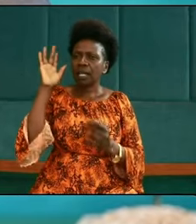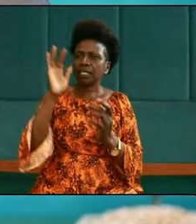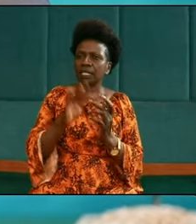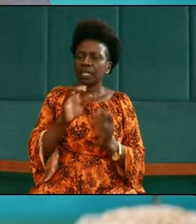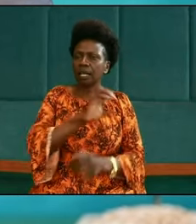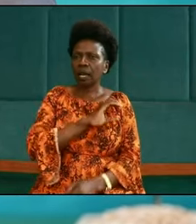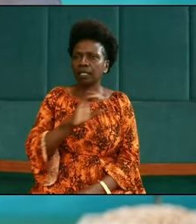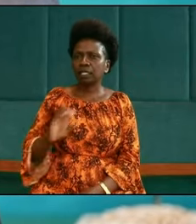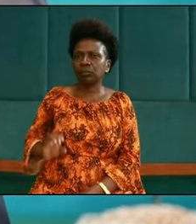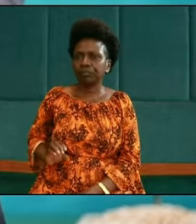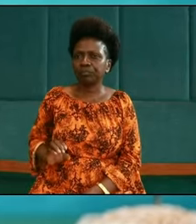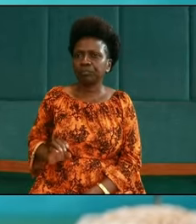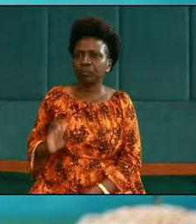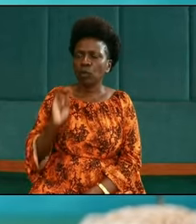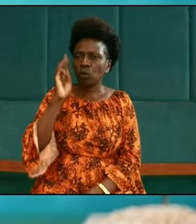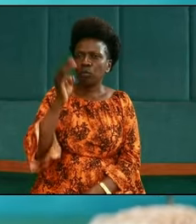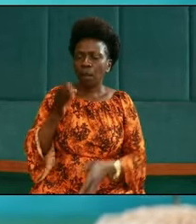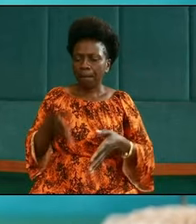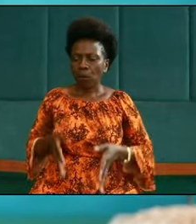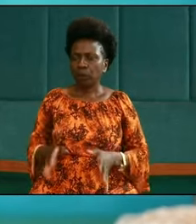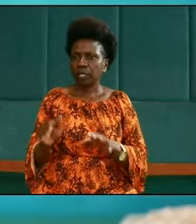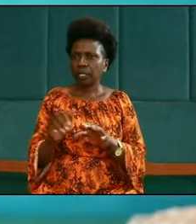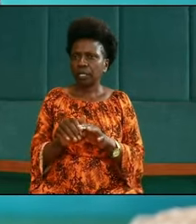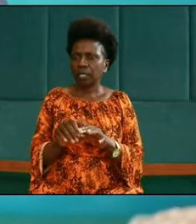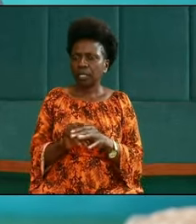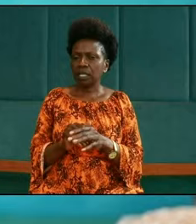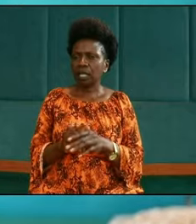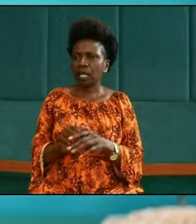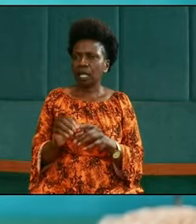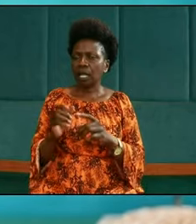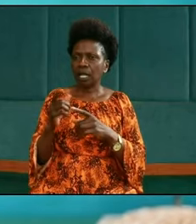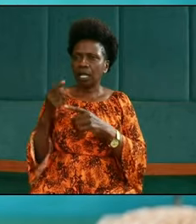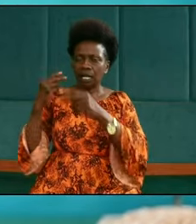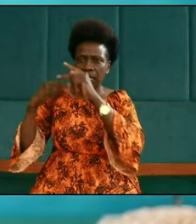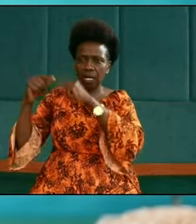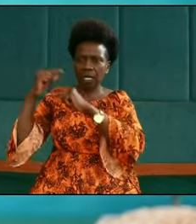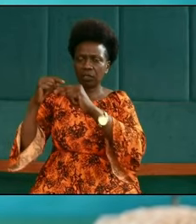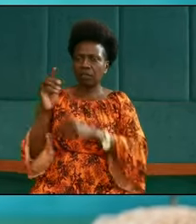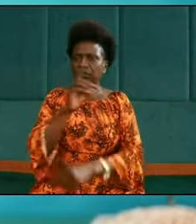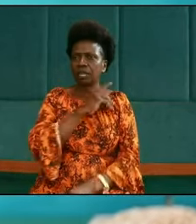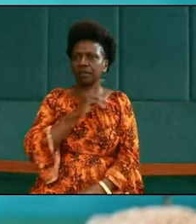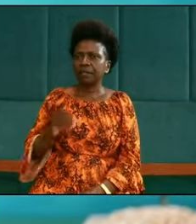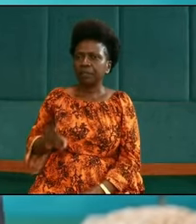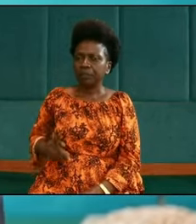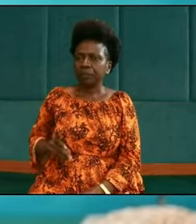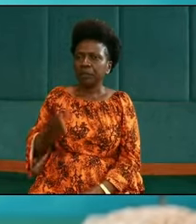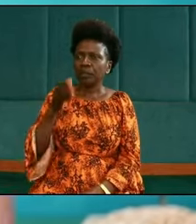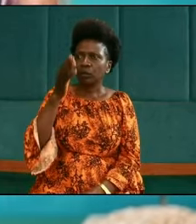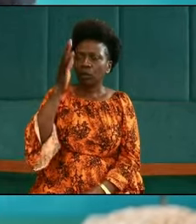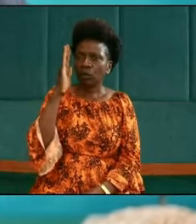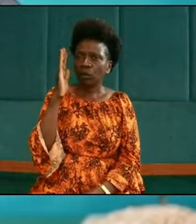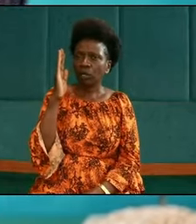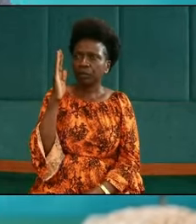Christ would be born in the lineage of David. God did not abandon